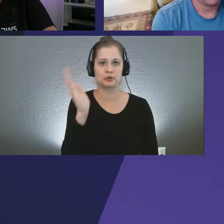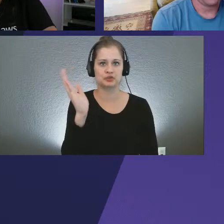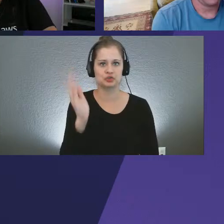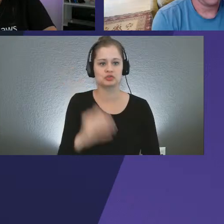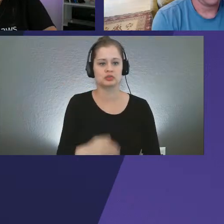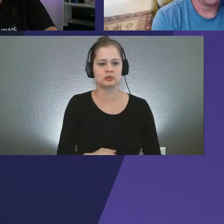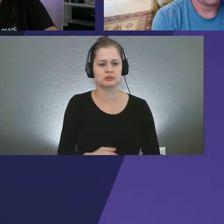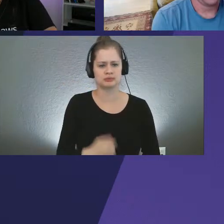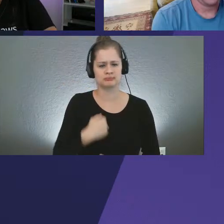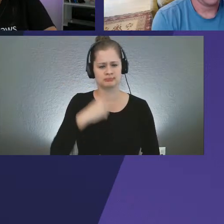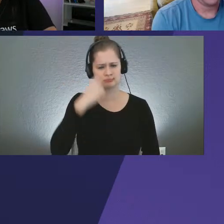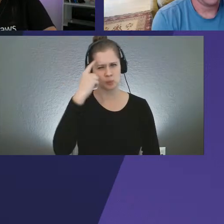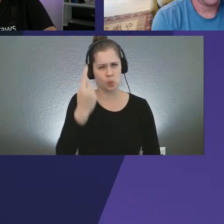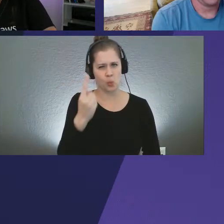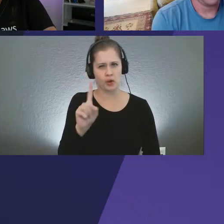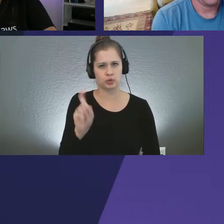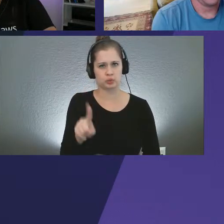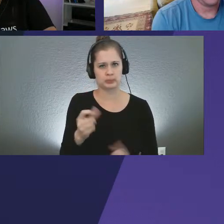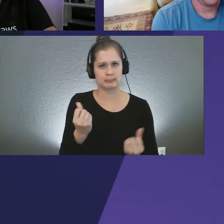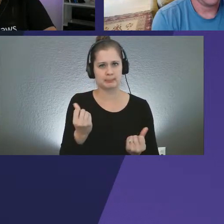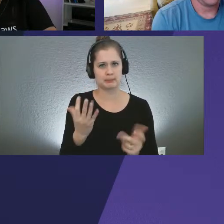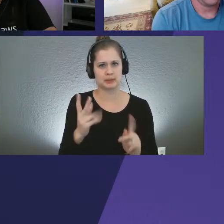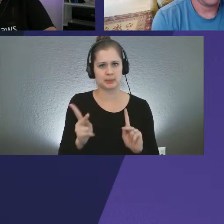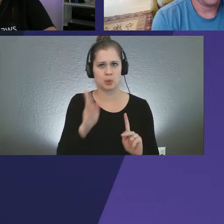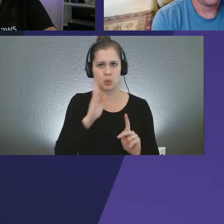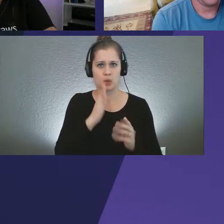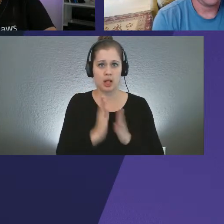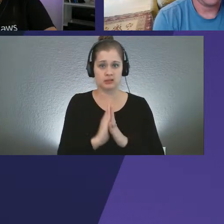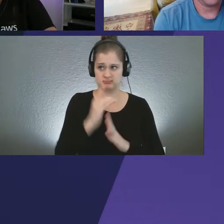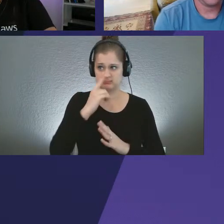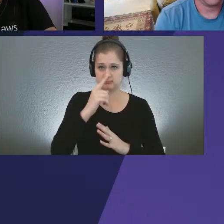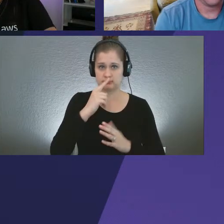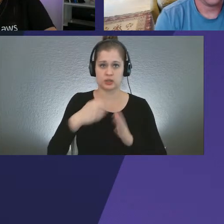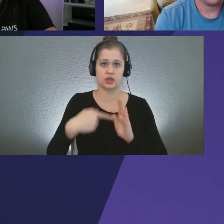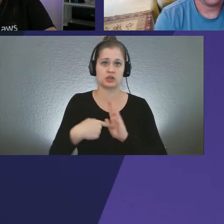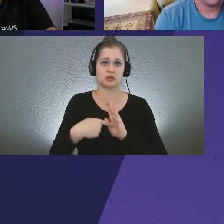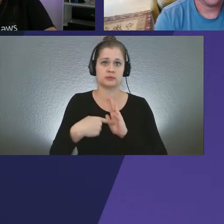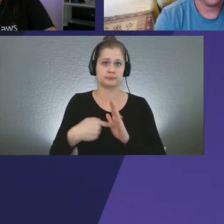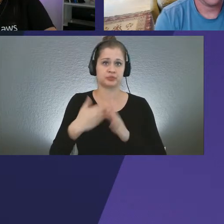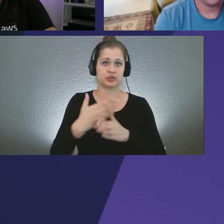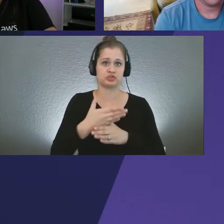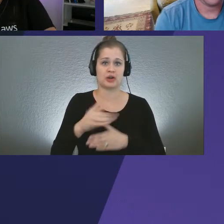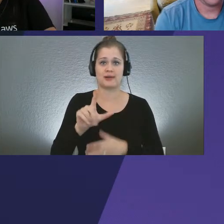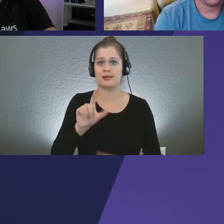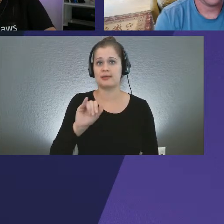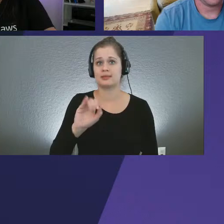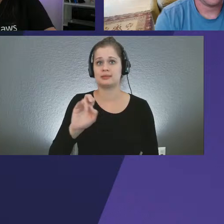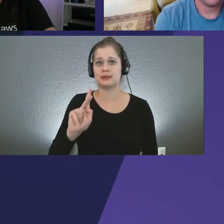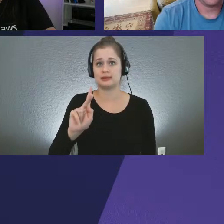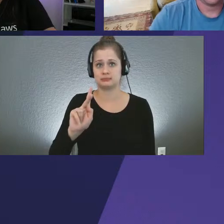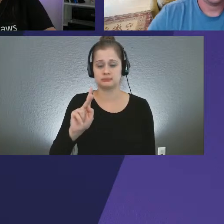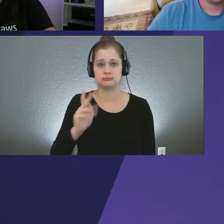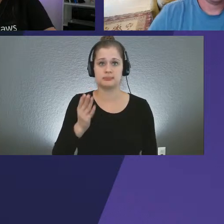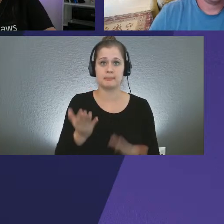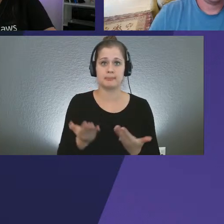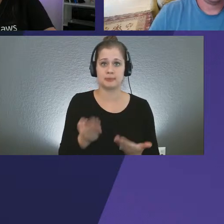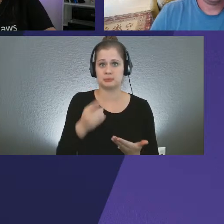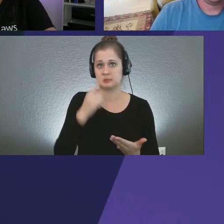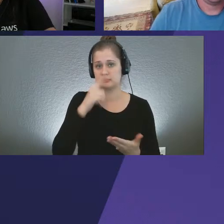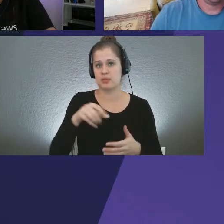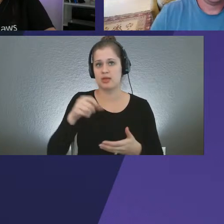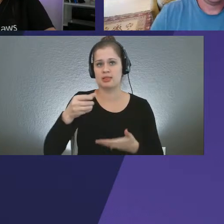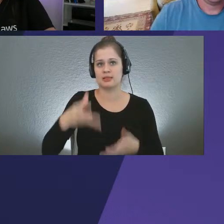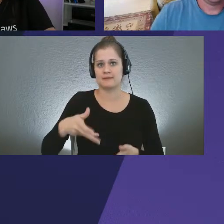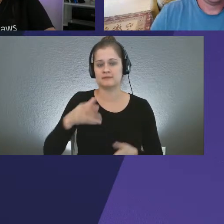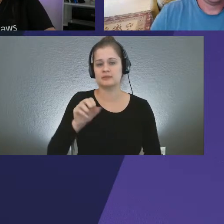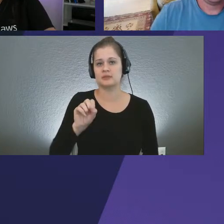one question a lot of people will ask, if you can share the links. So maybe you can drop them in the Slack channel,